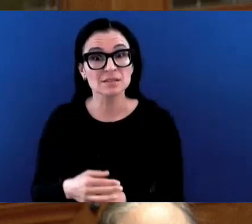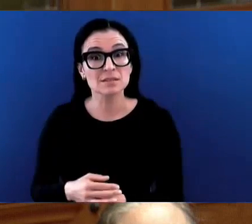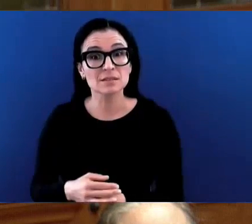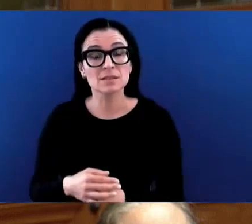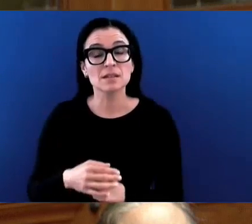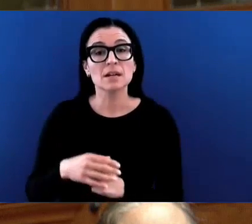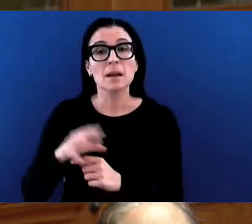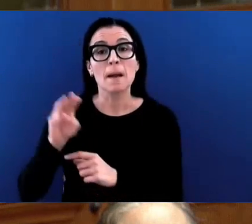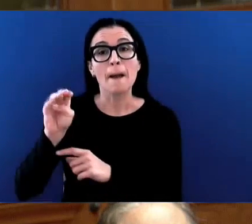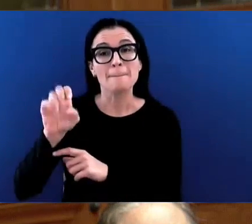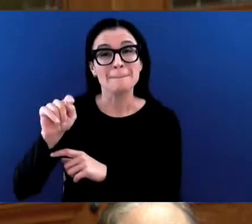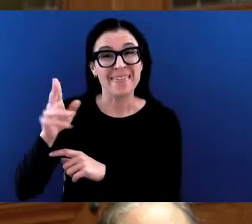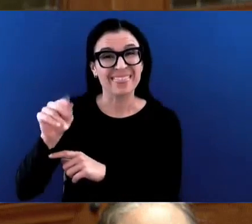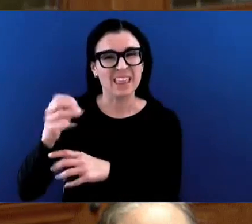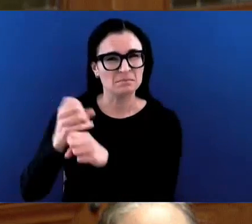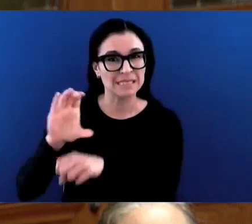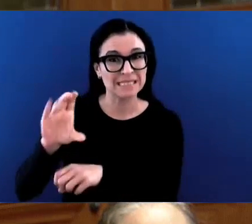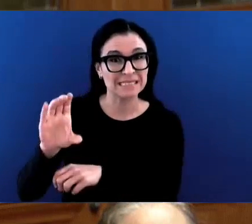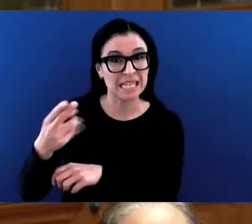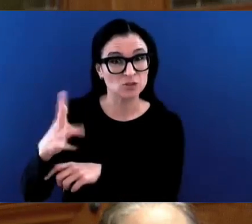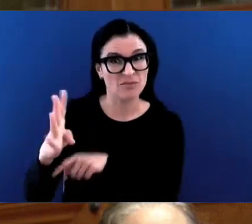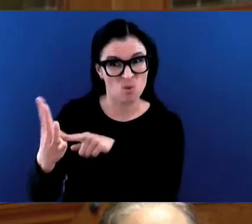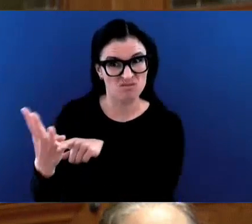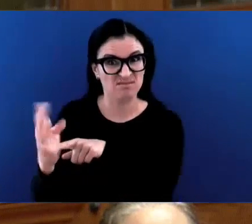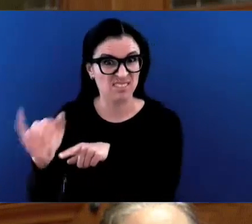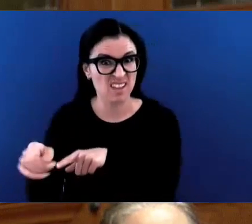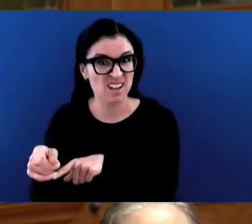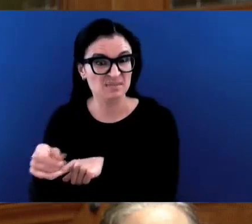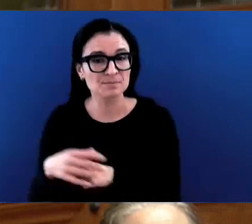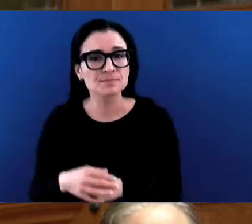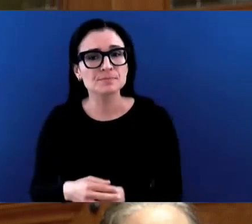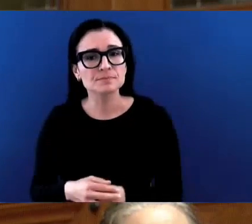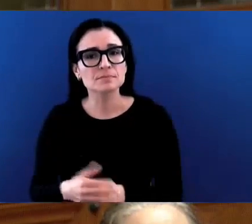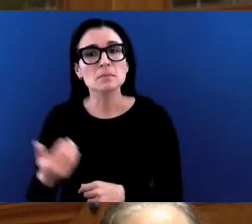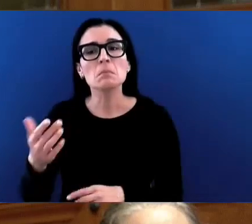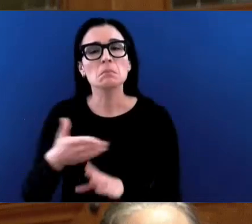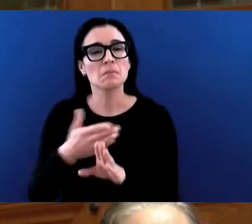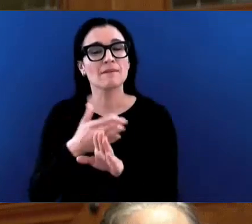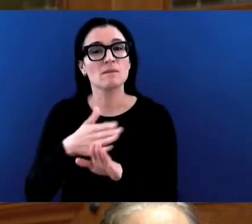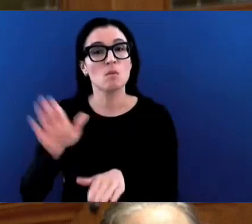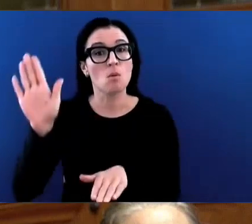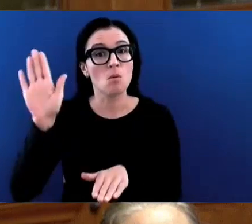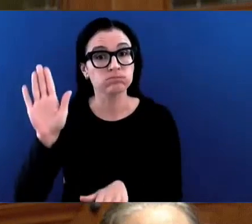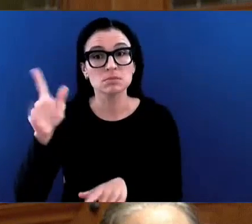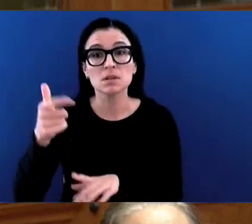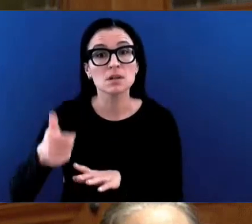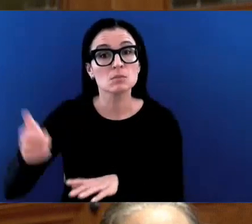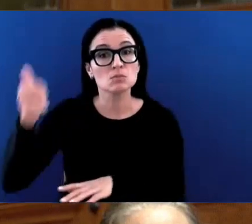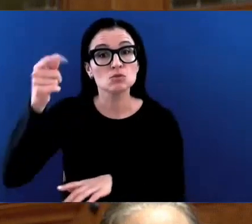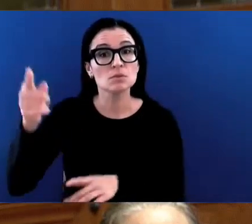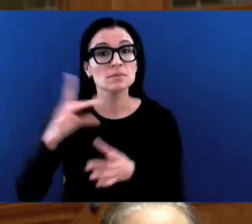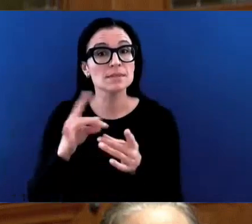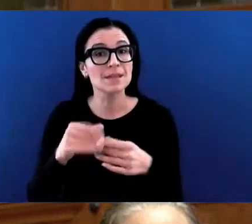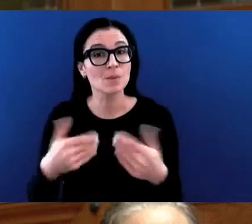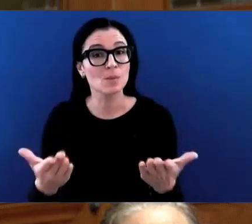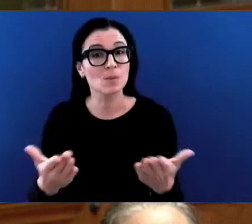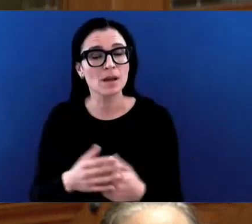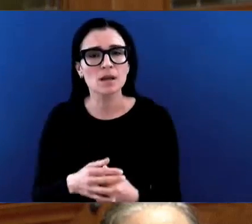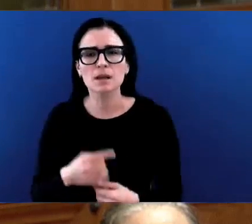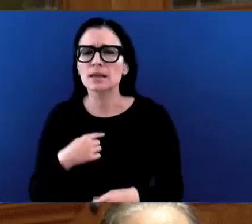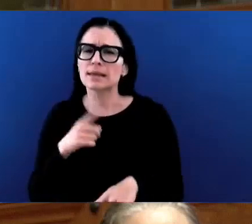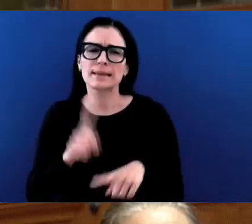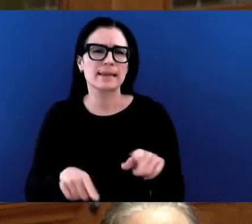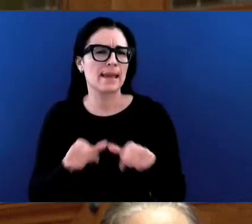Before being sworn in, the Premier stated, quote, "We cannot continue to expand fossil fuel infrastructure and hit